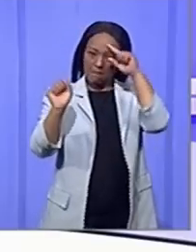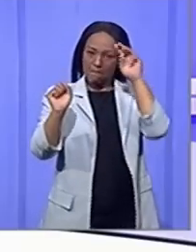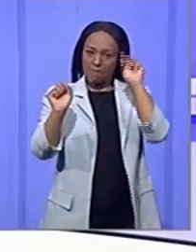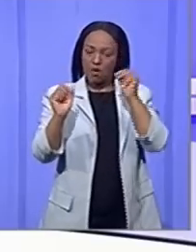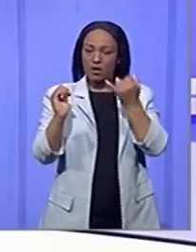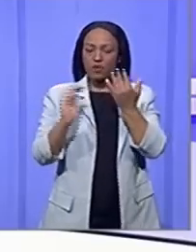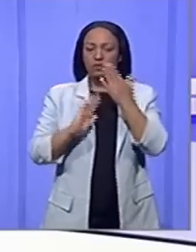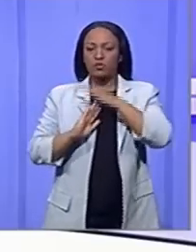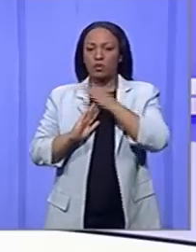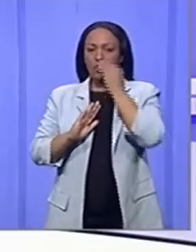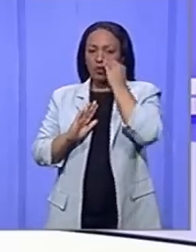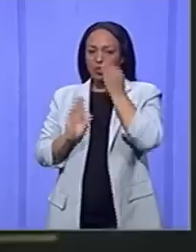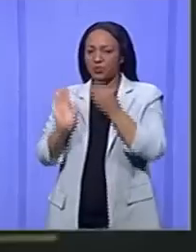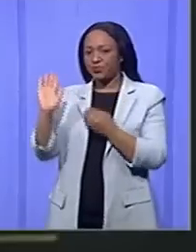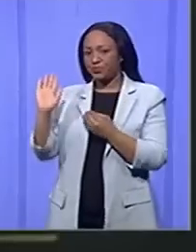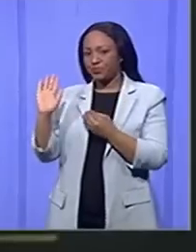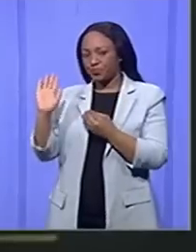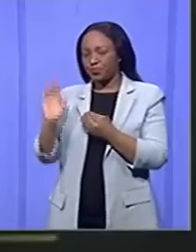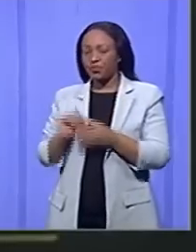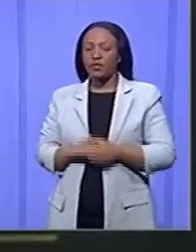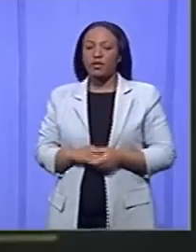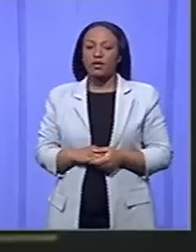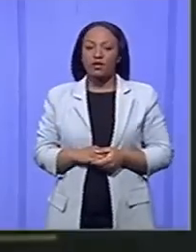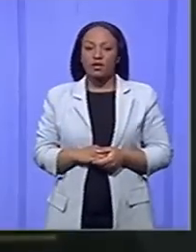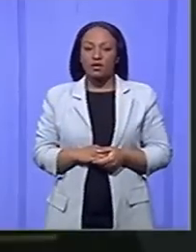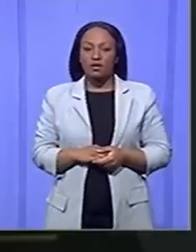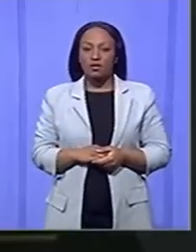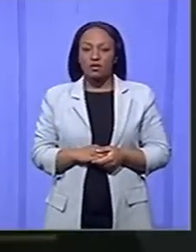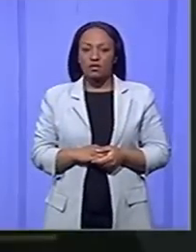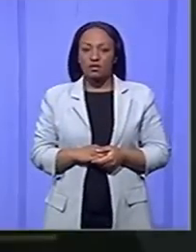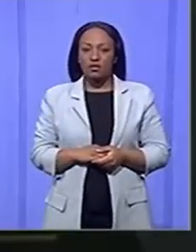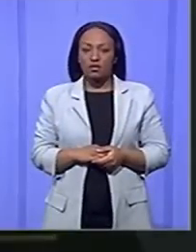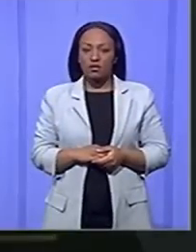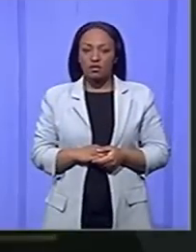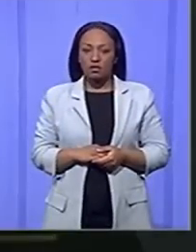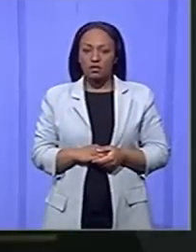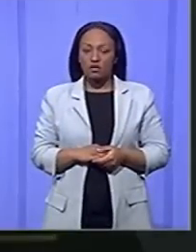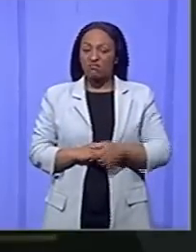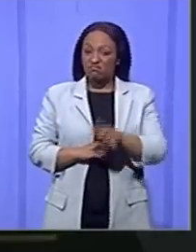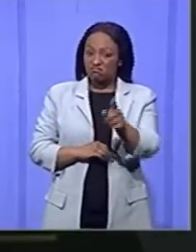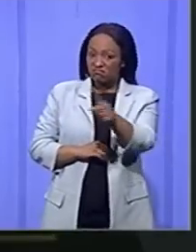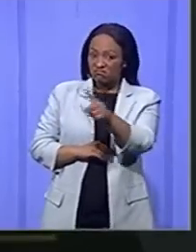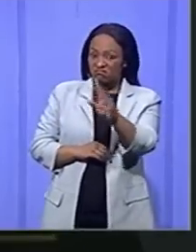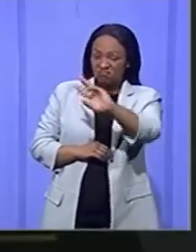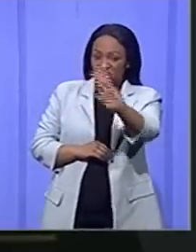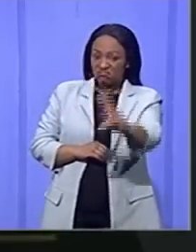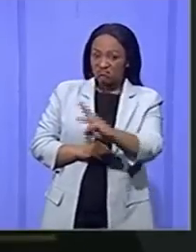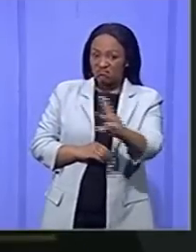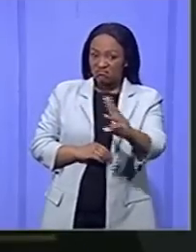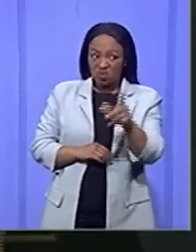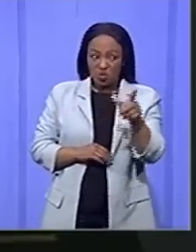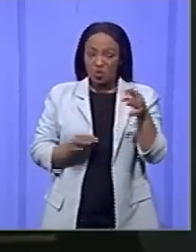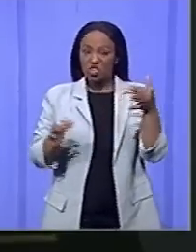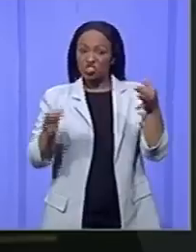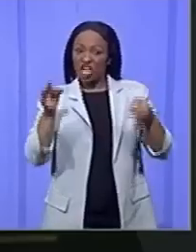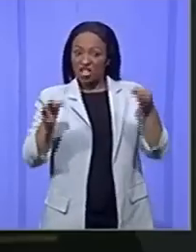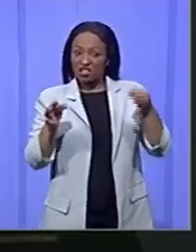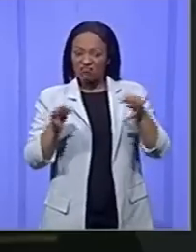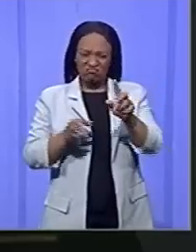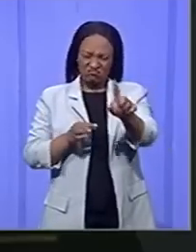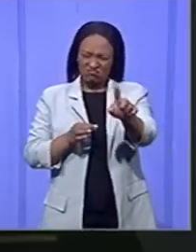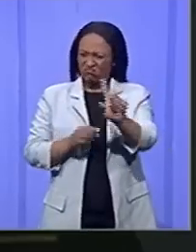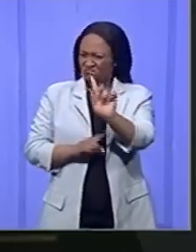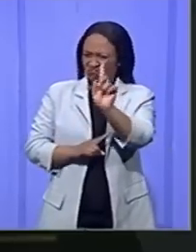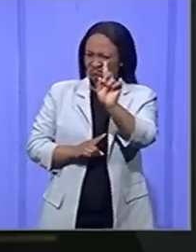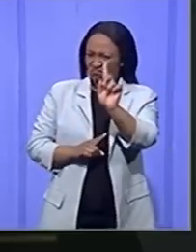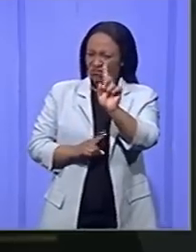dihlooho tsa tsona. I'm shocked because you, honorable judge, have sent